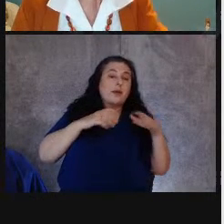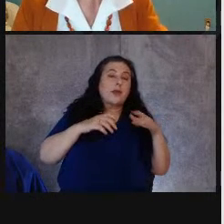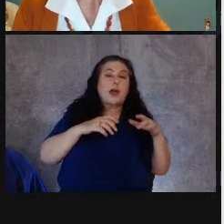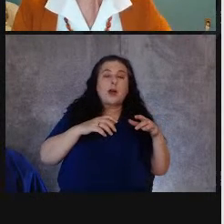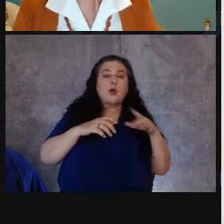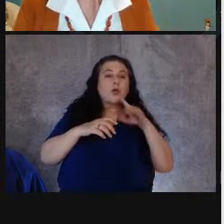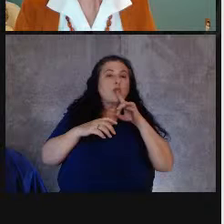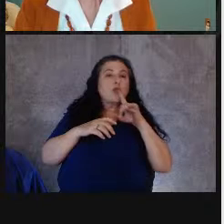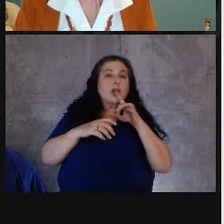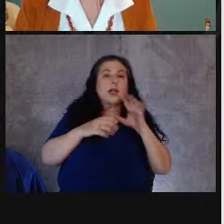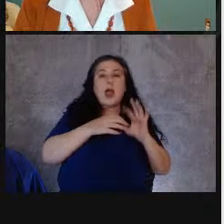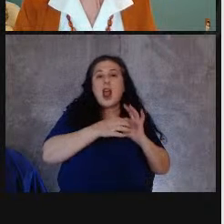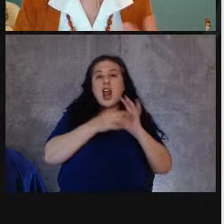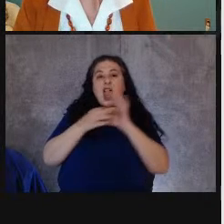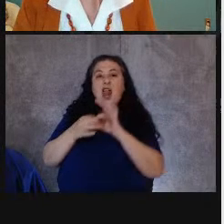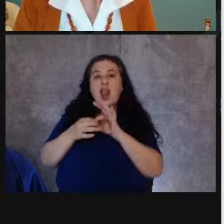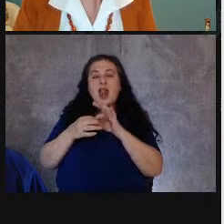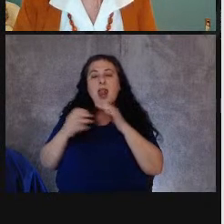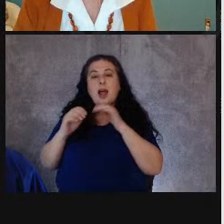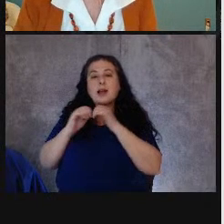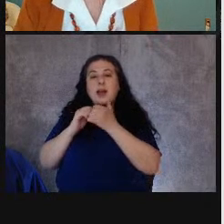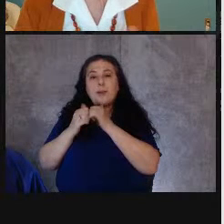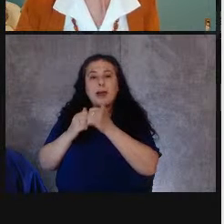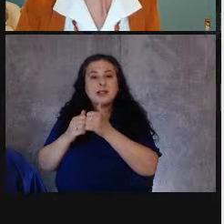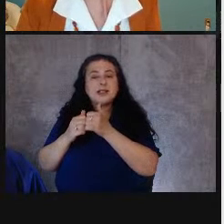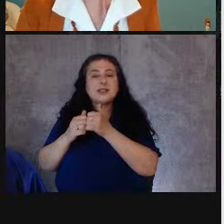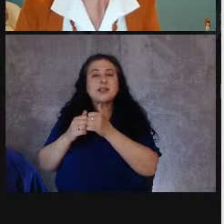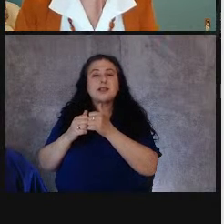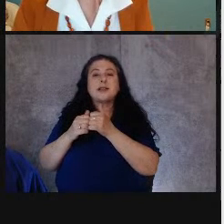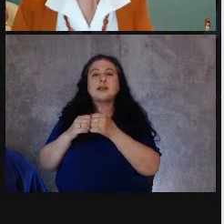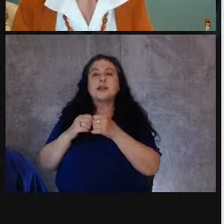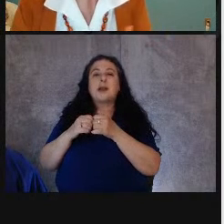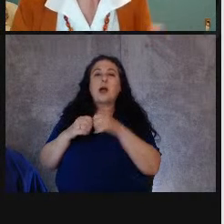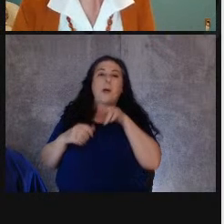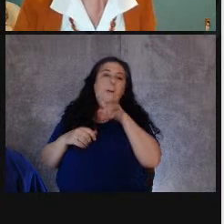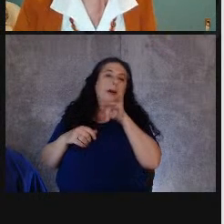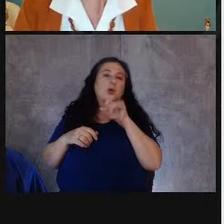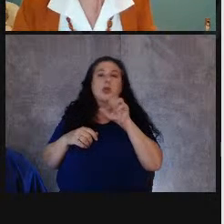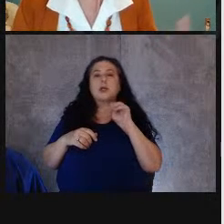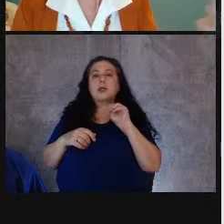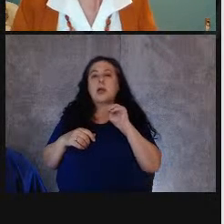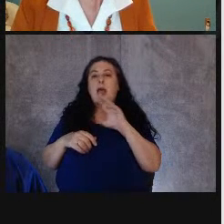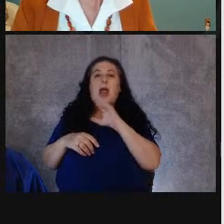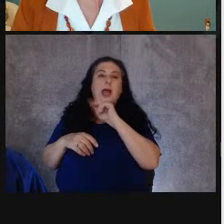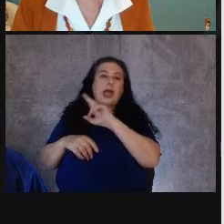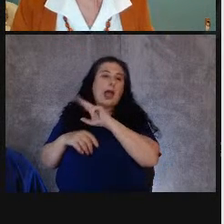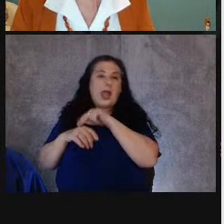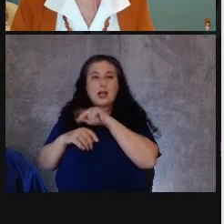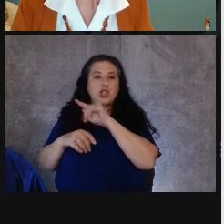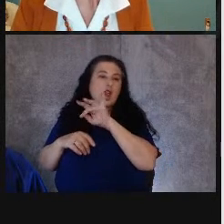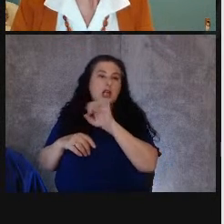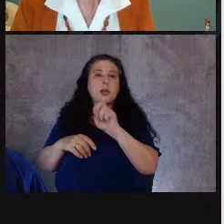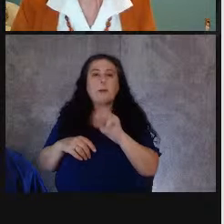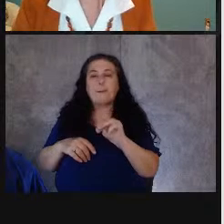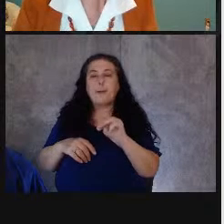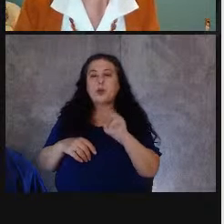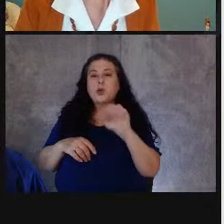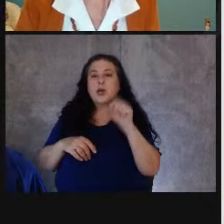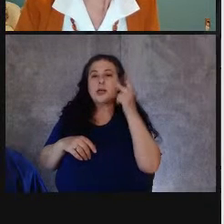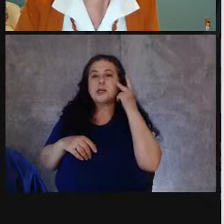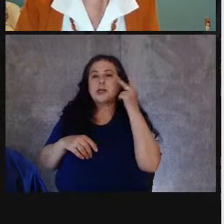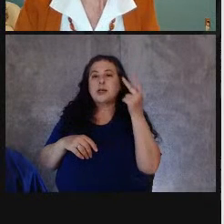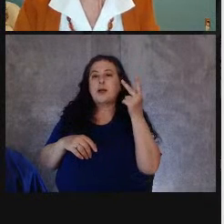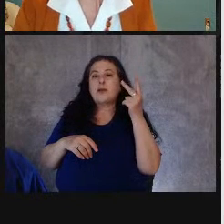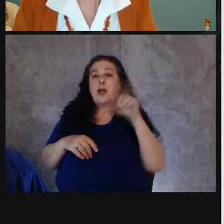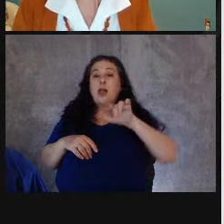campaigns onto this idea of patriotism and nationalism. And again, there you can see on